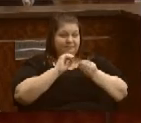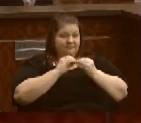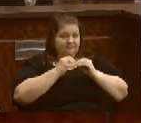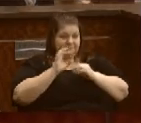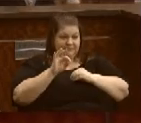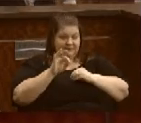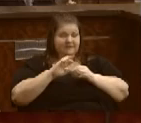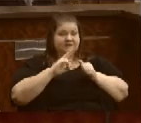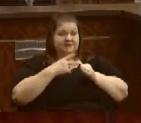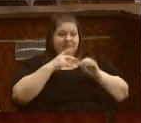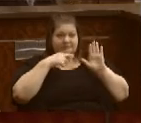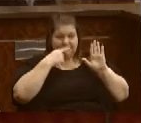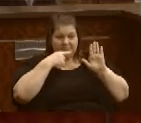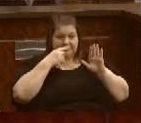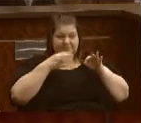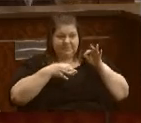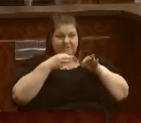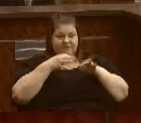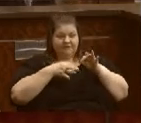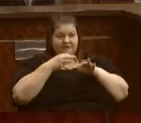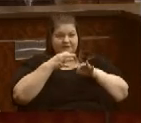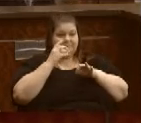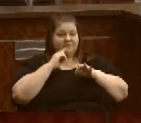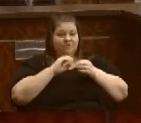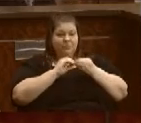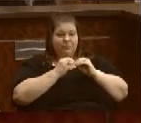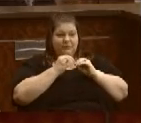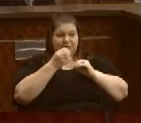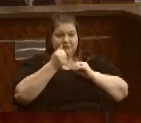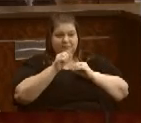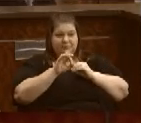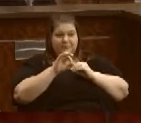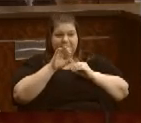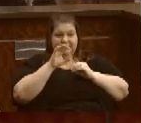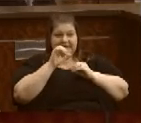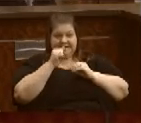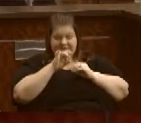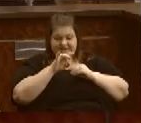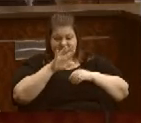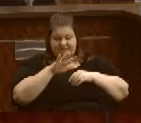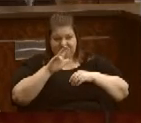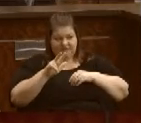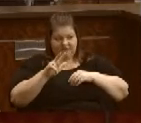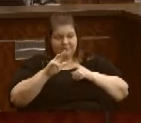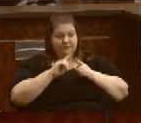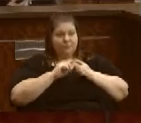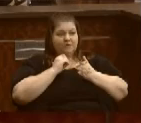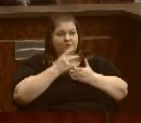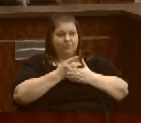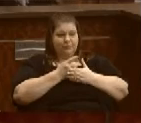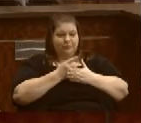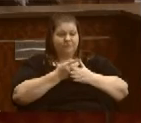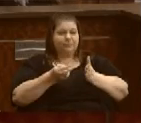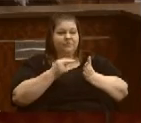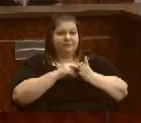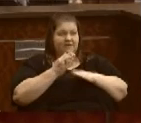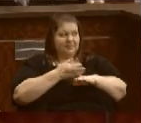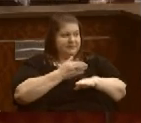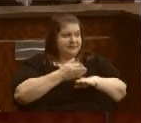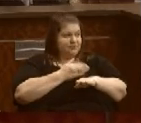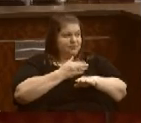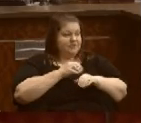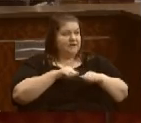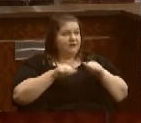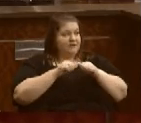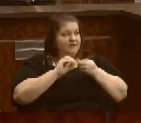public hearing with possible action on ordinance number 1853. An ordinance to approve the Revitalization Overlay Area